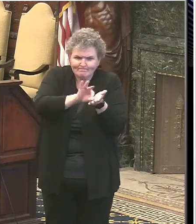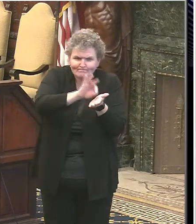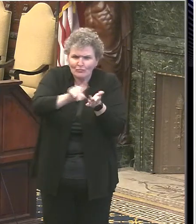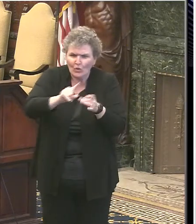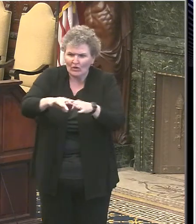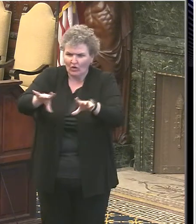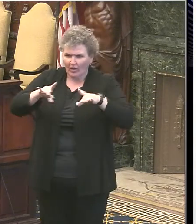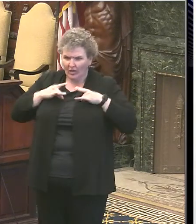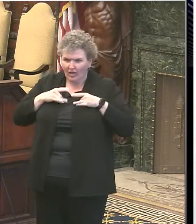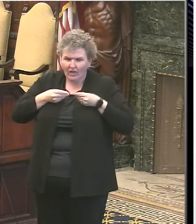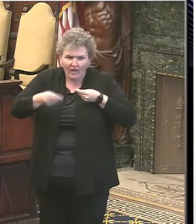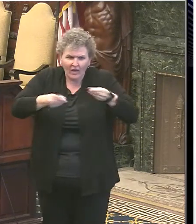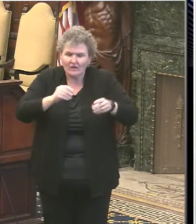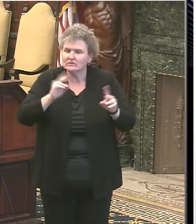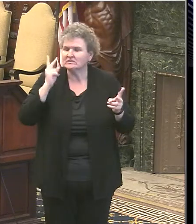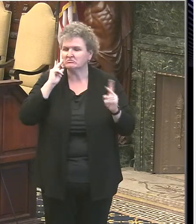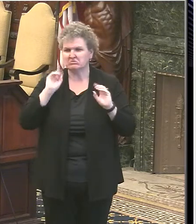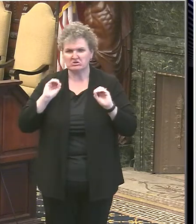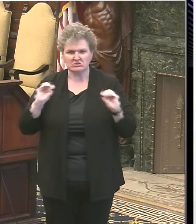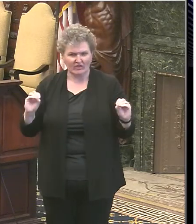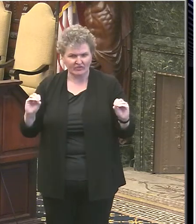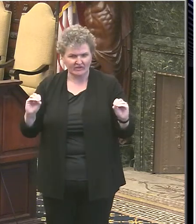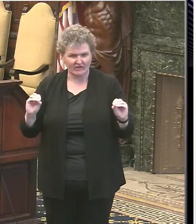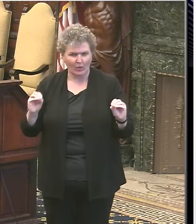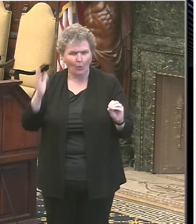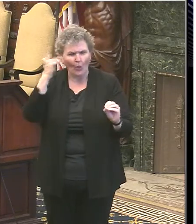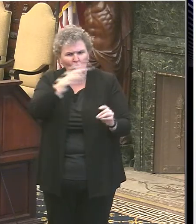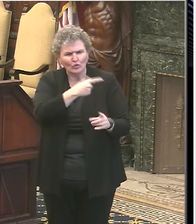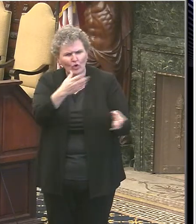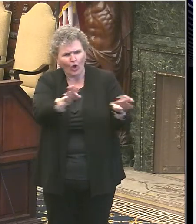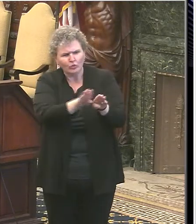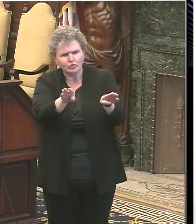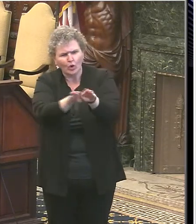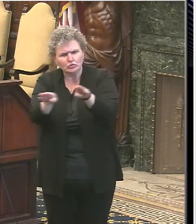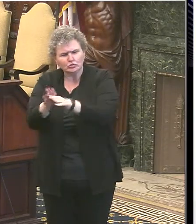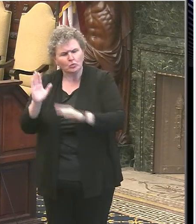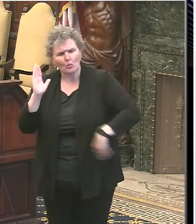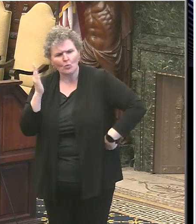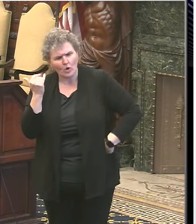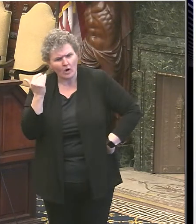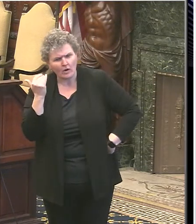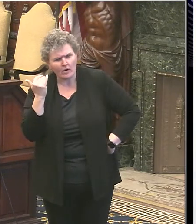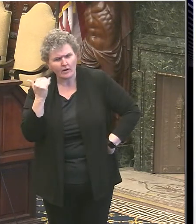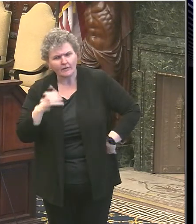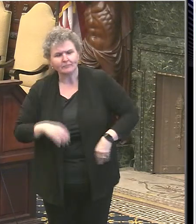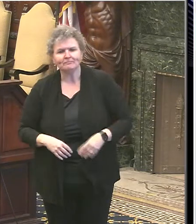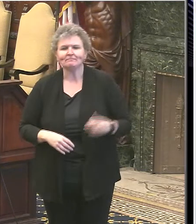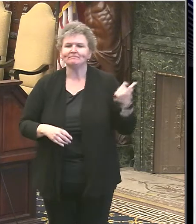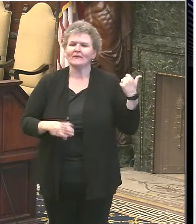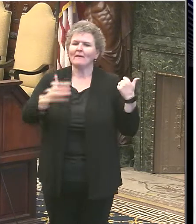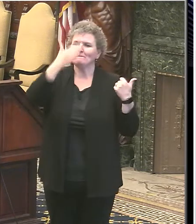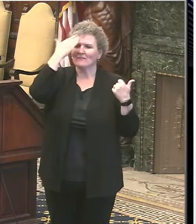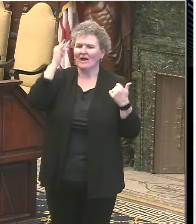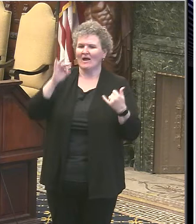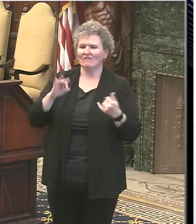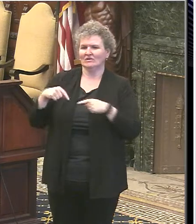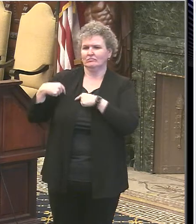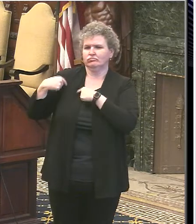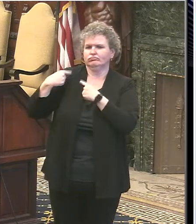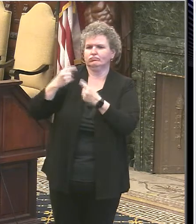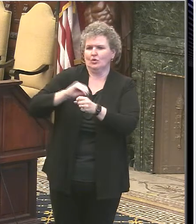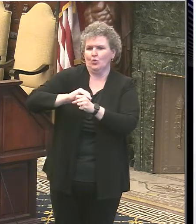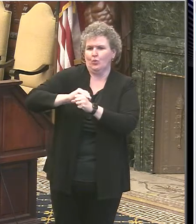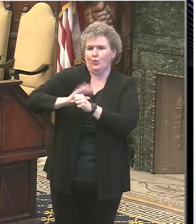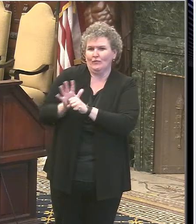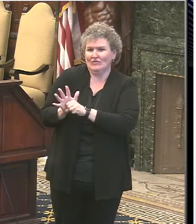not happening in their spaces, and they want to know why they're closed down. What can you tell them? Because for the entire time of this pandemic,